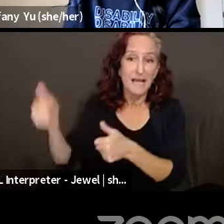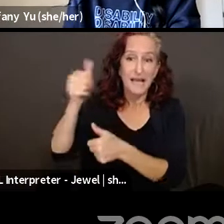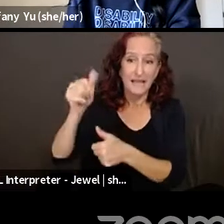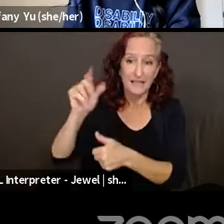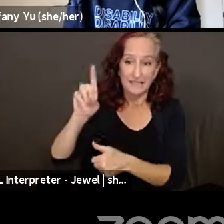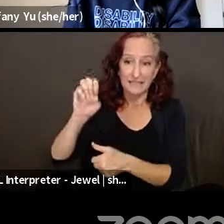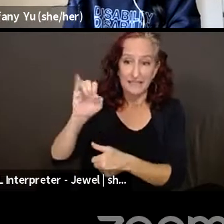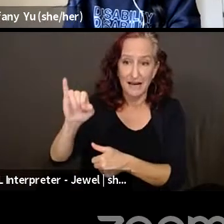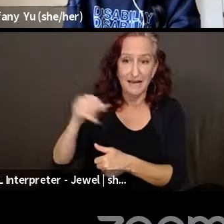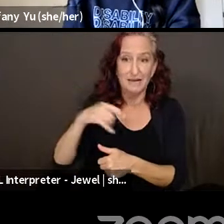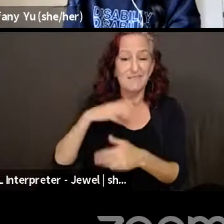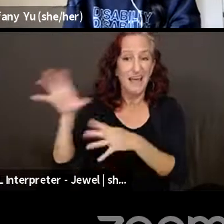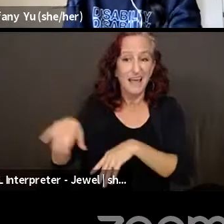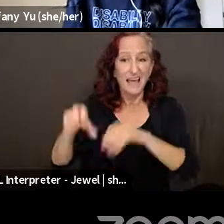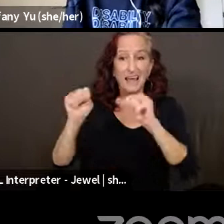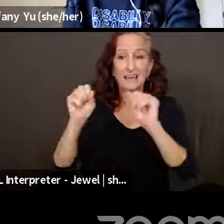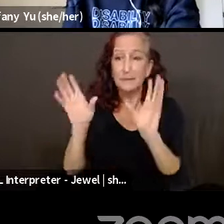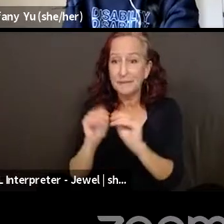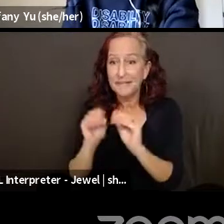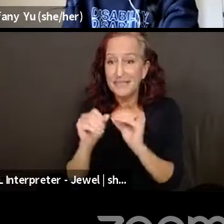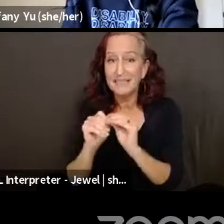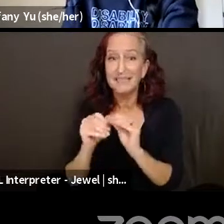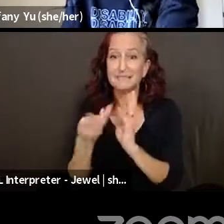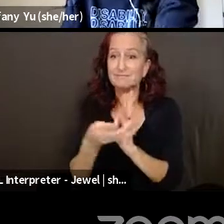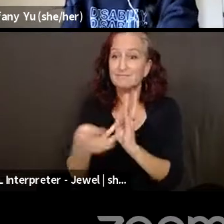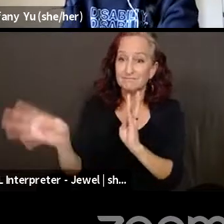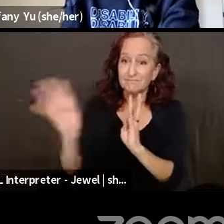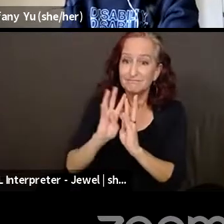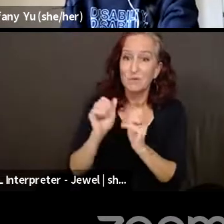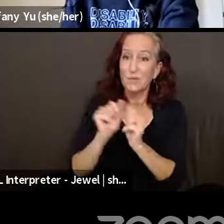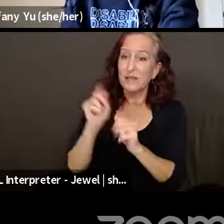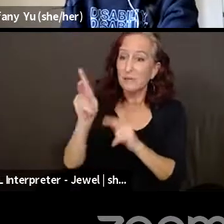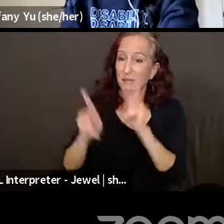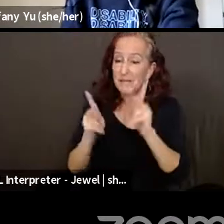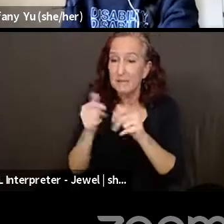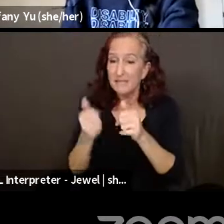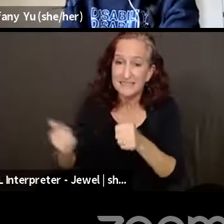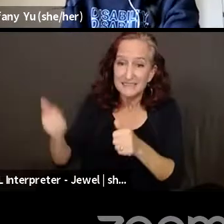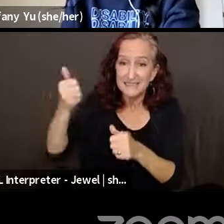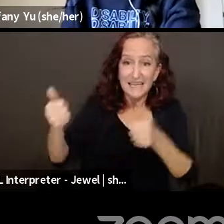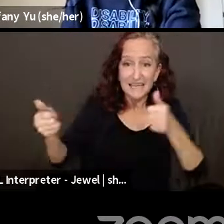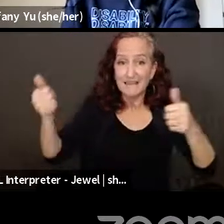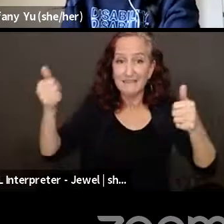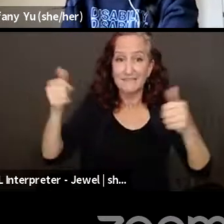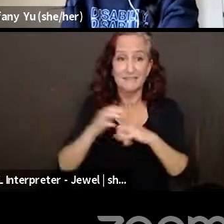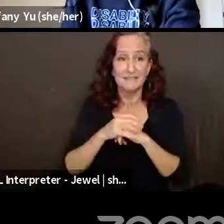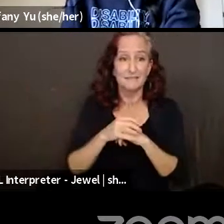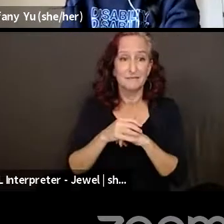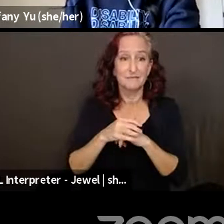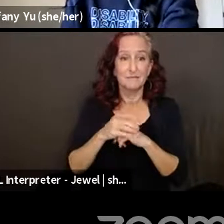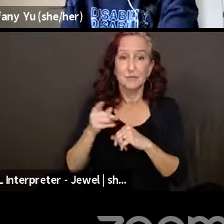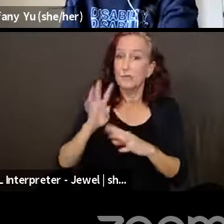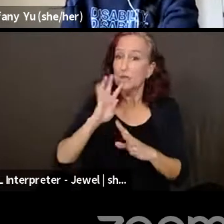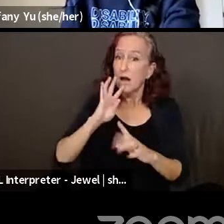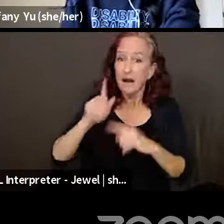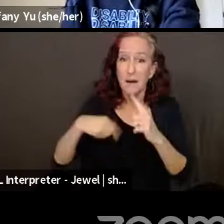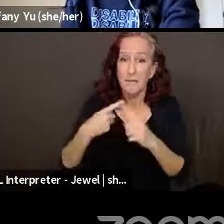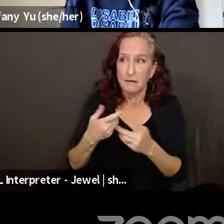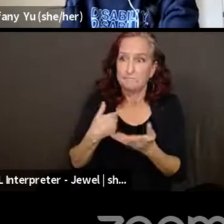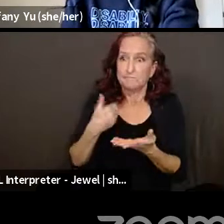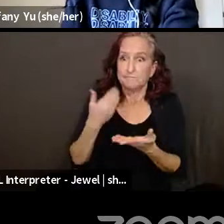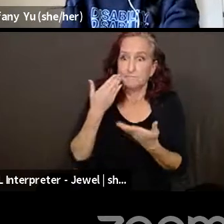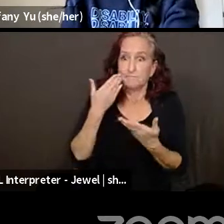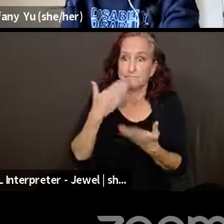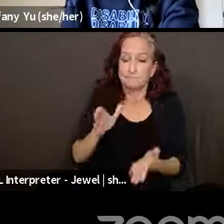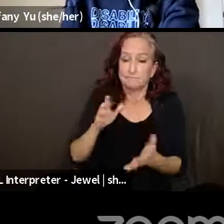with executives, no idea what we're going to talk about. It ended up being really helpful that we were talking about demographic